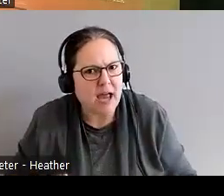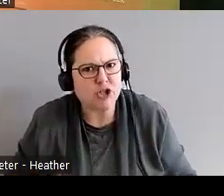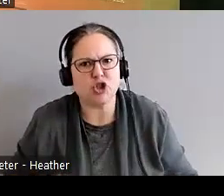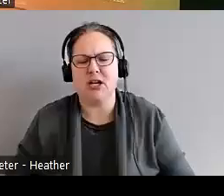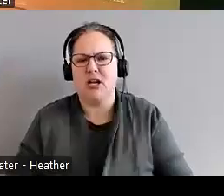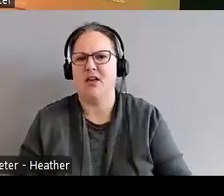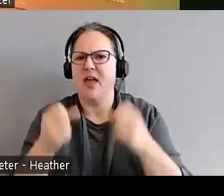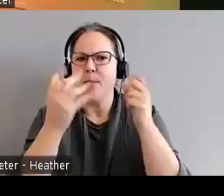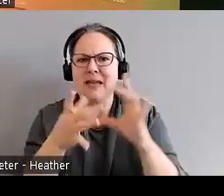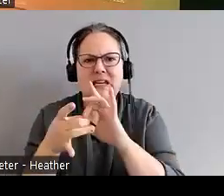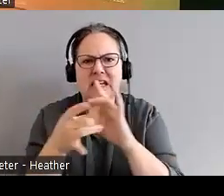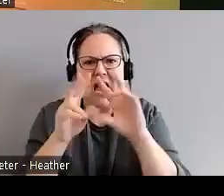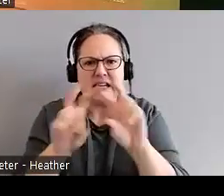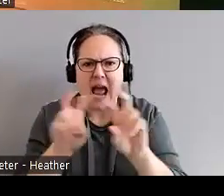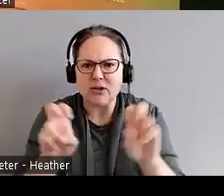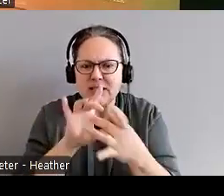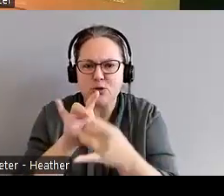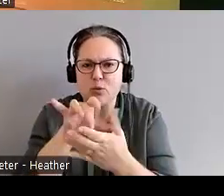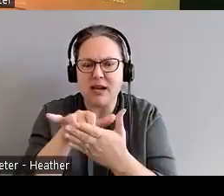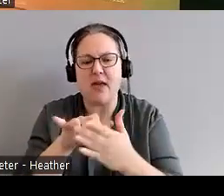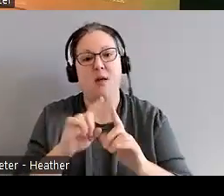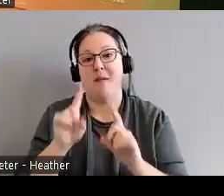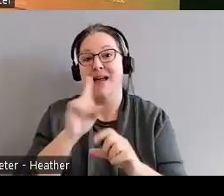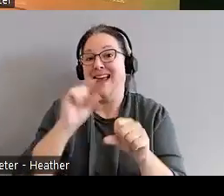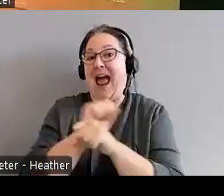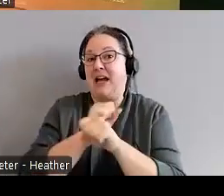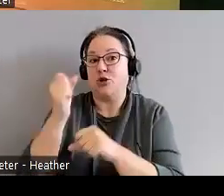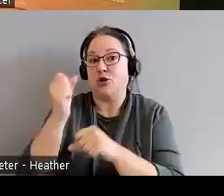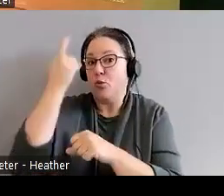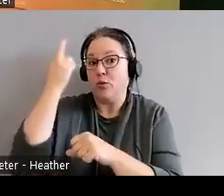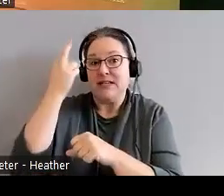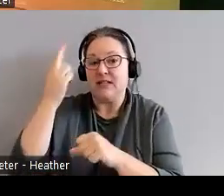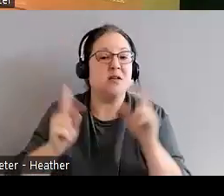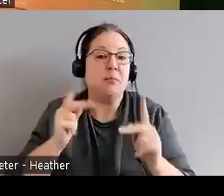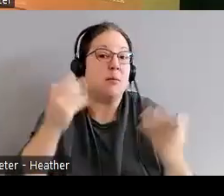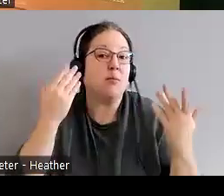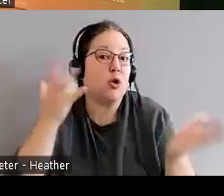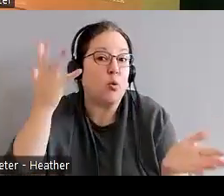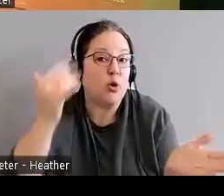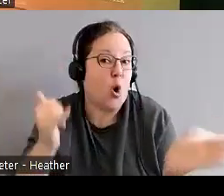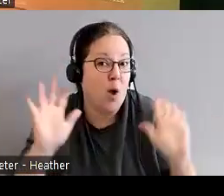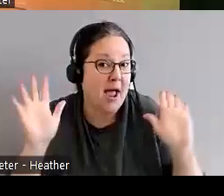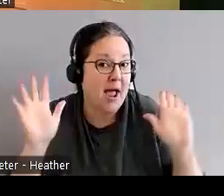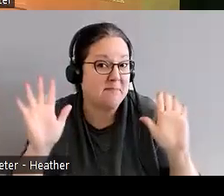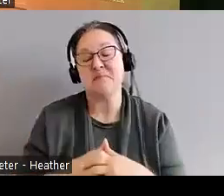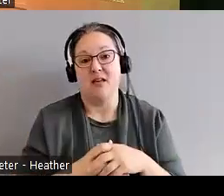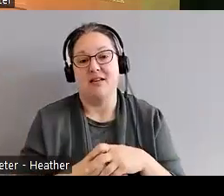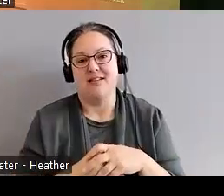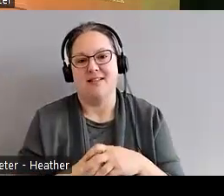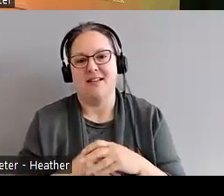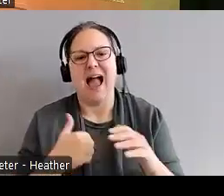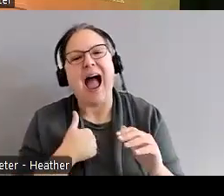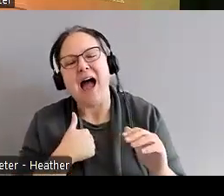related to that. Actual cause of it, people still don't know. But I'm an epidemiologist. I'm not particularly interested in